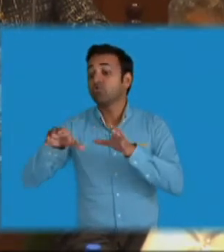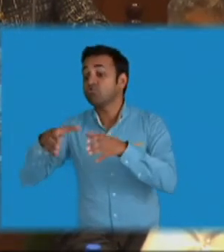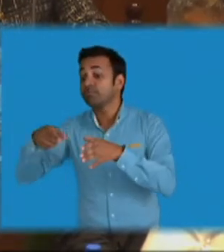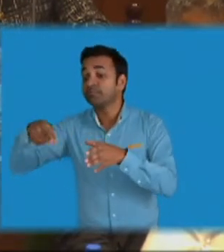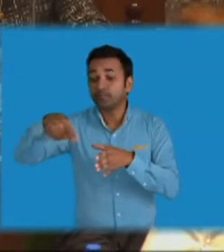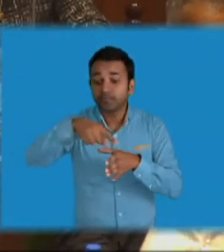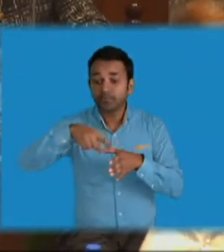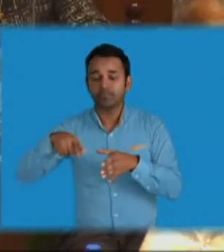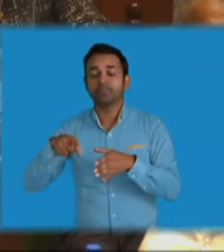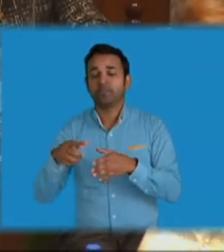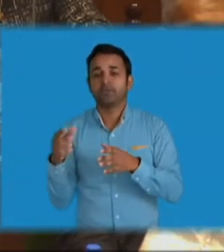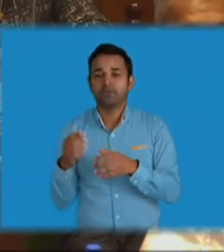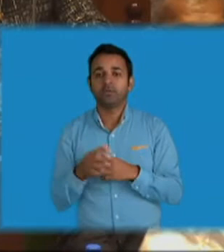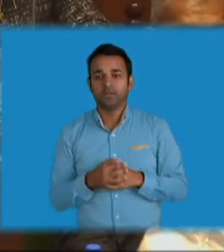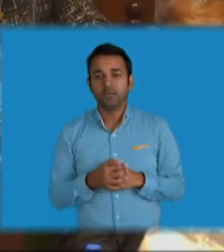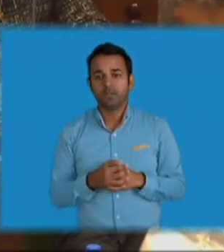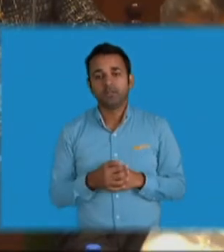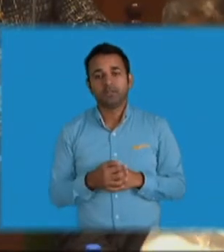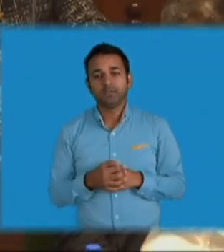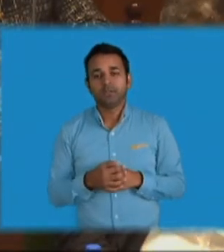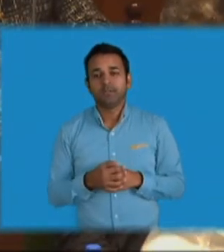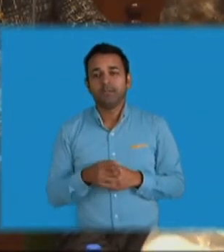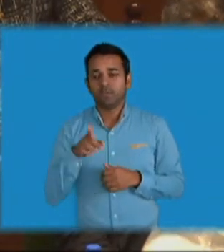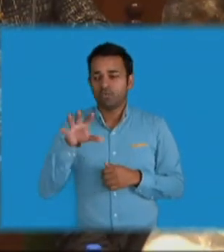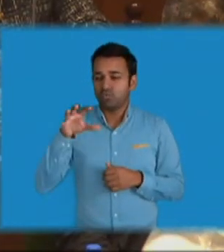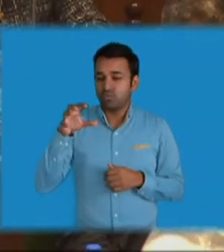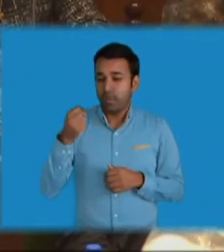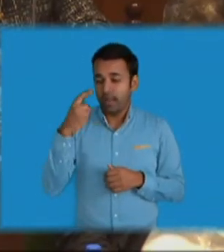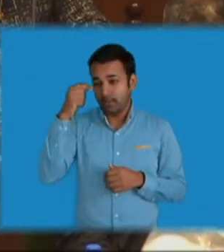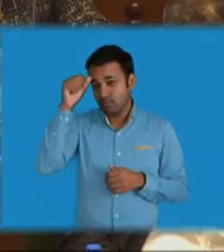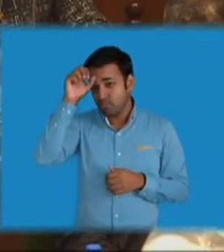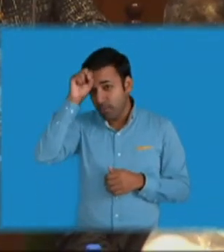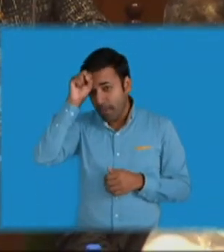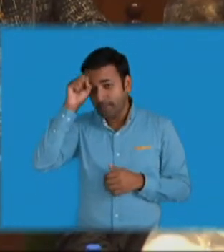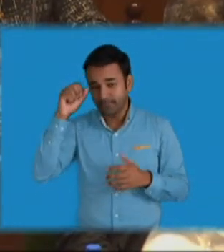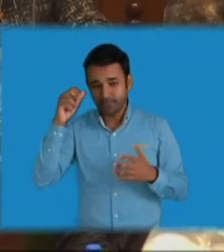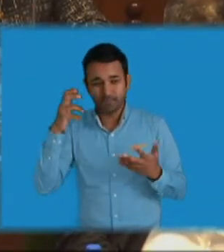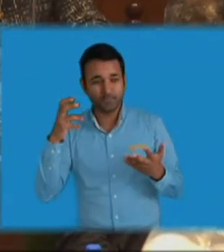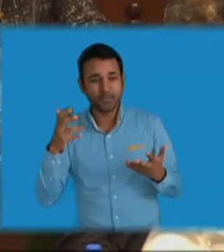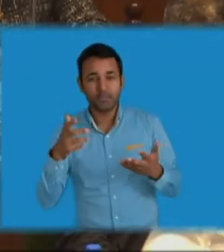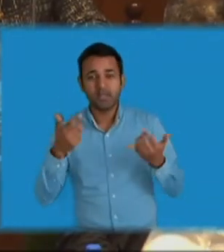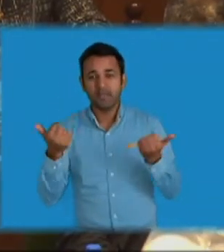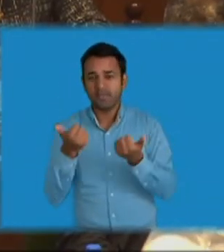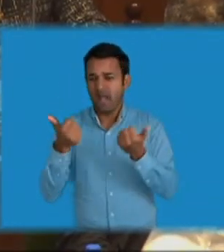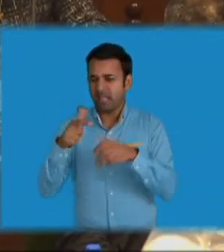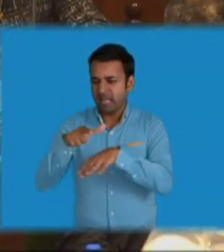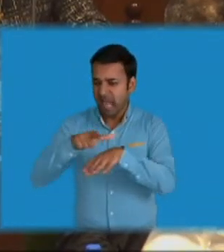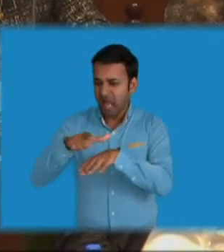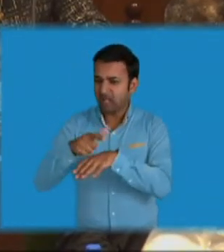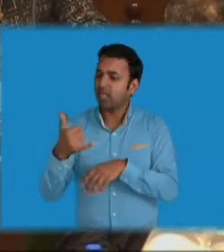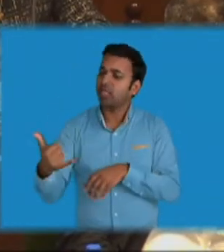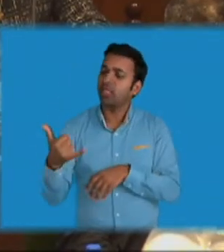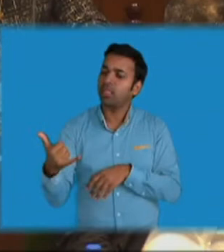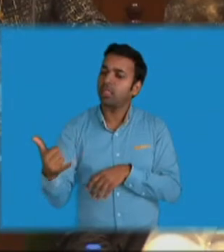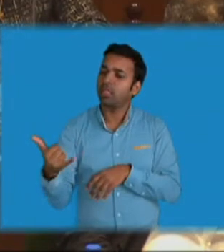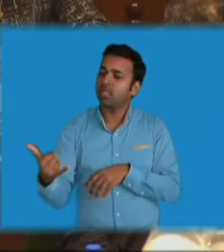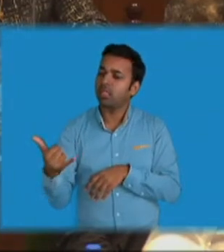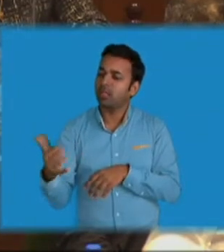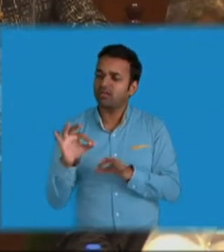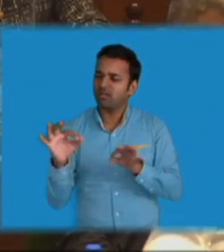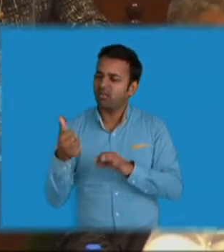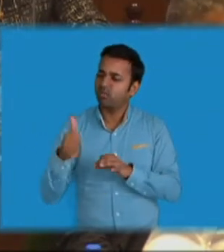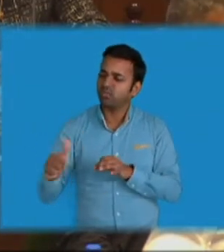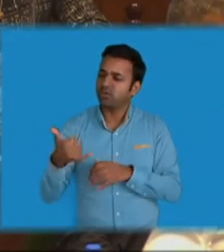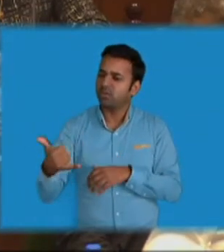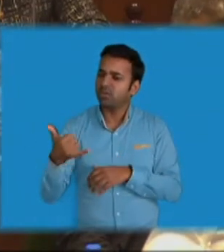it must be noted, though, that a lot more degraded landscape are lying idle without any form of utilization, and this is where